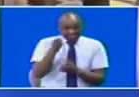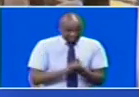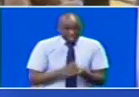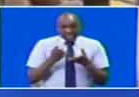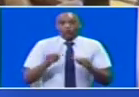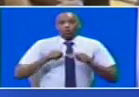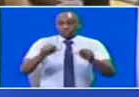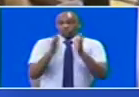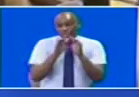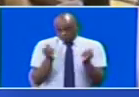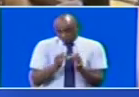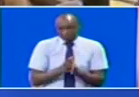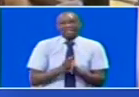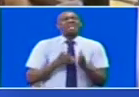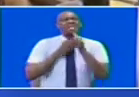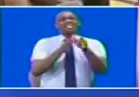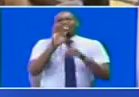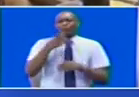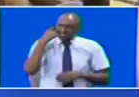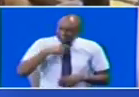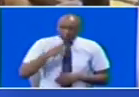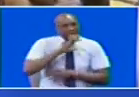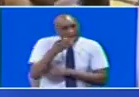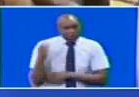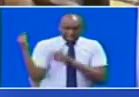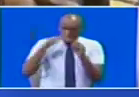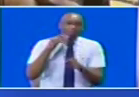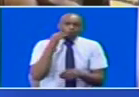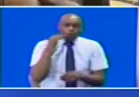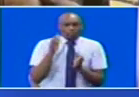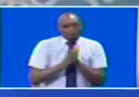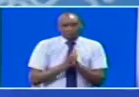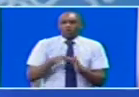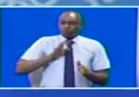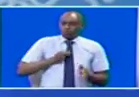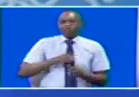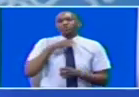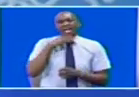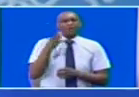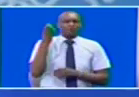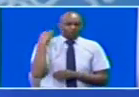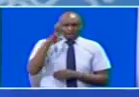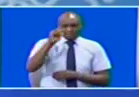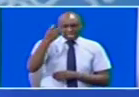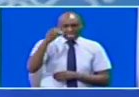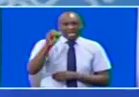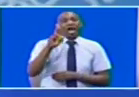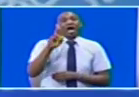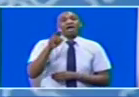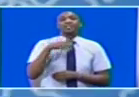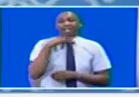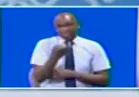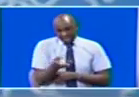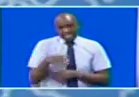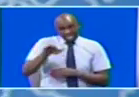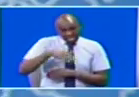But let's move on. Leaders from all over Kitui County are flocking to the home of the late Kitui former mayor Martha Mwangangi at Kianika